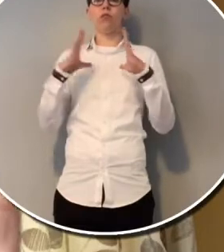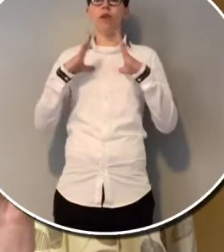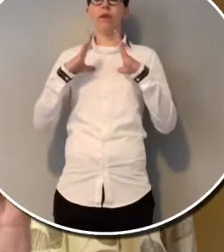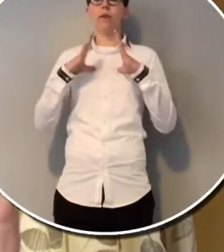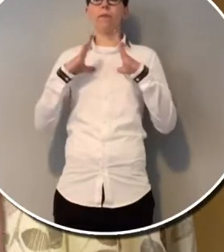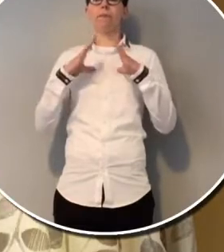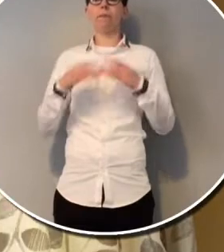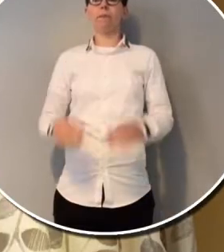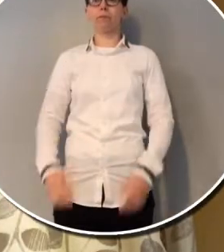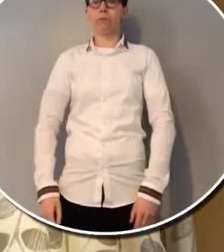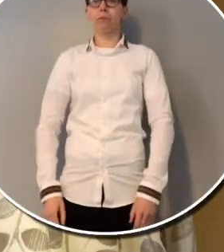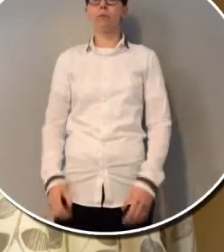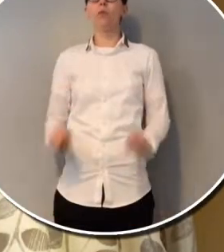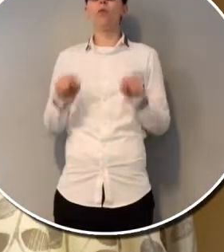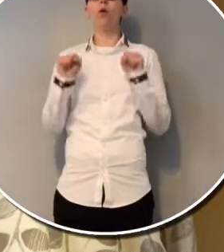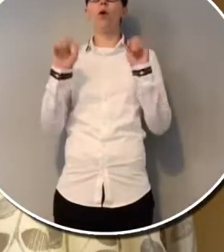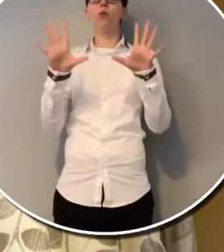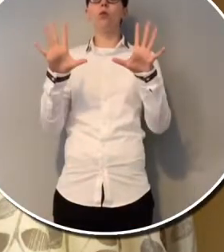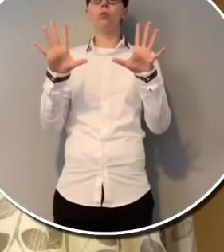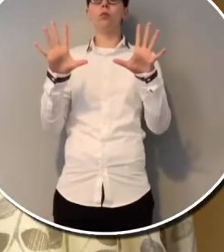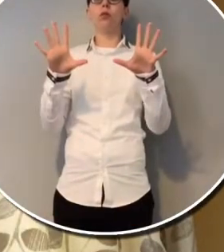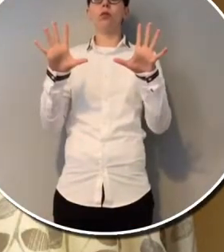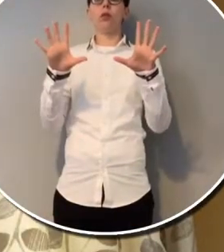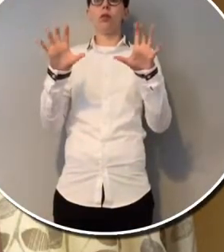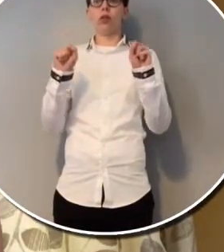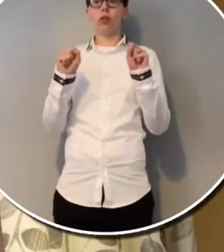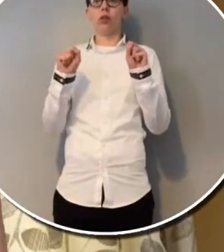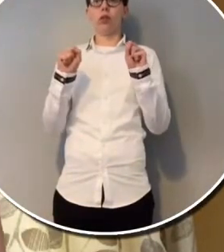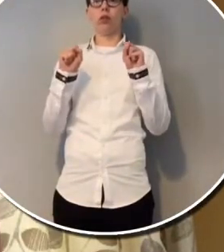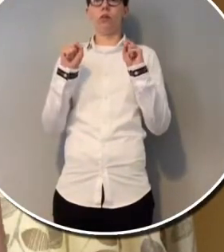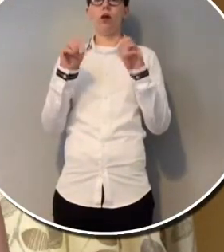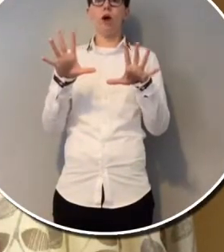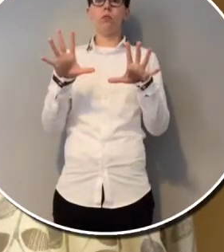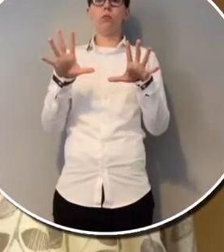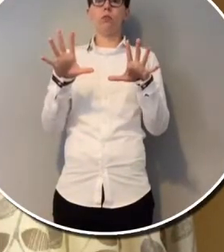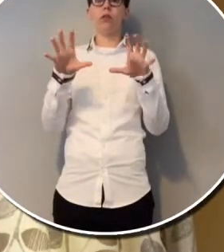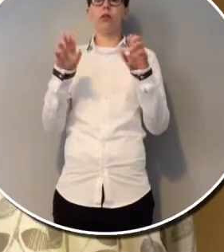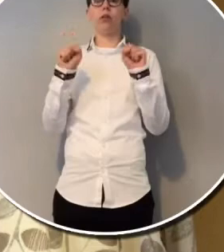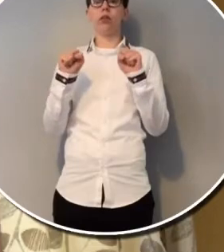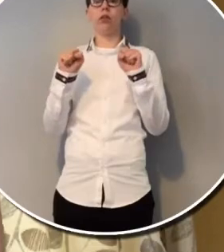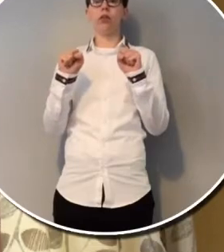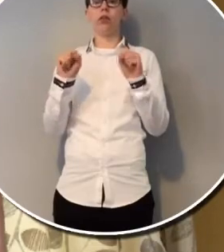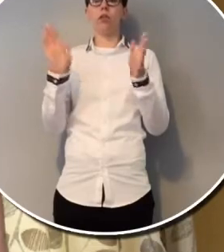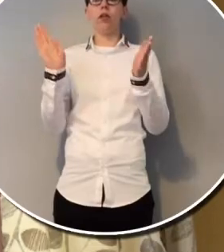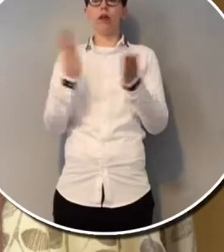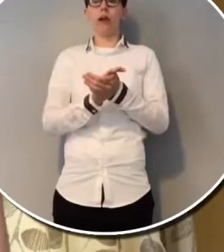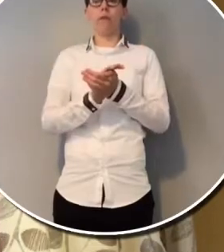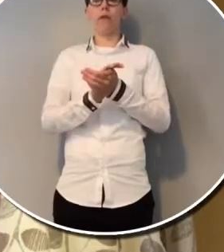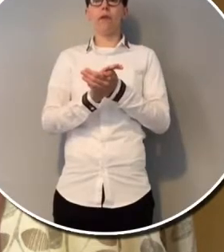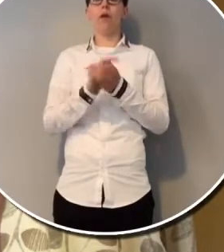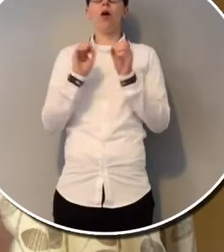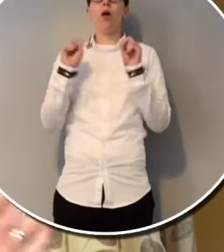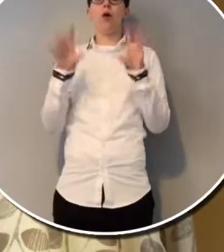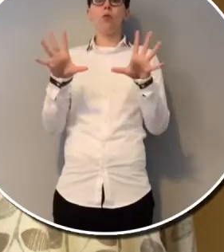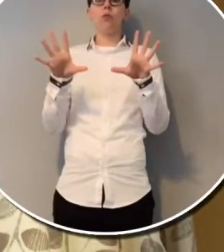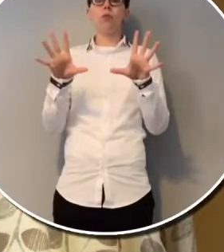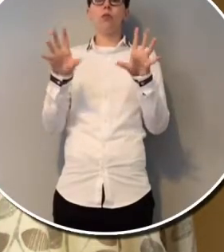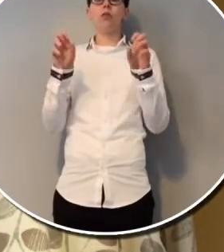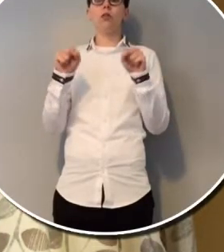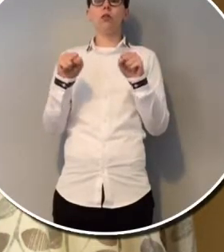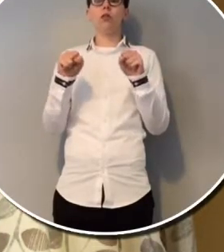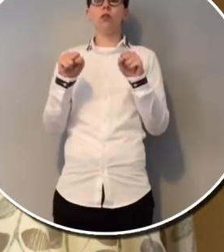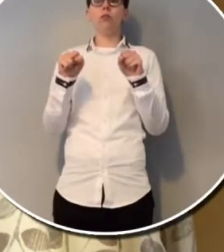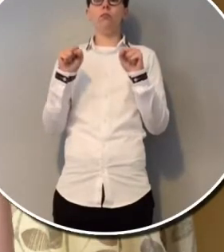ready to go? Open, shut them, open, shut them, give a little